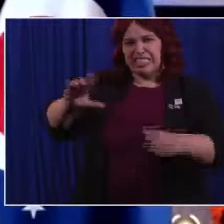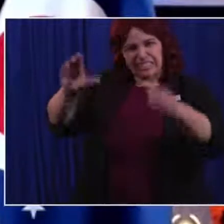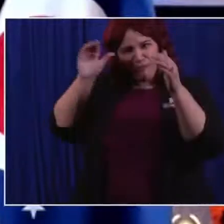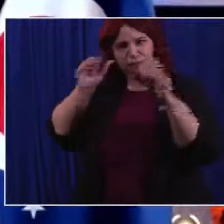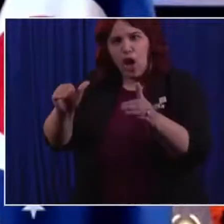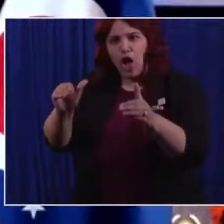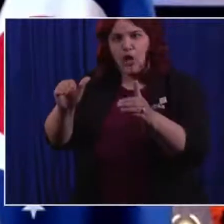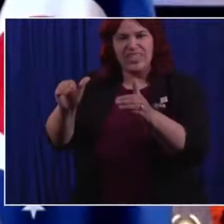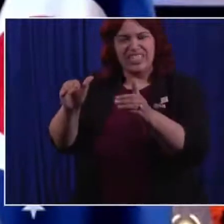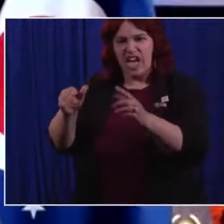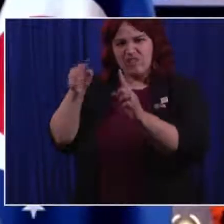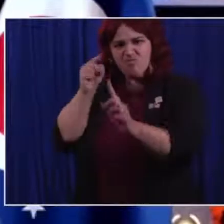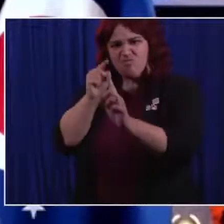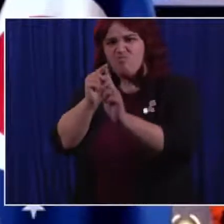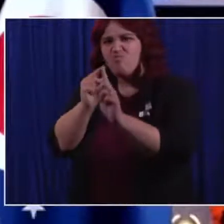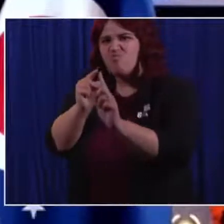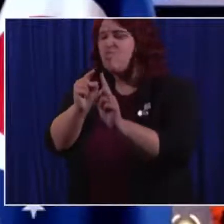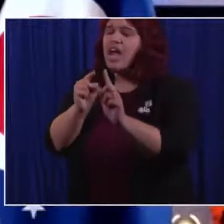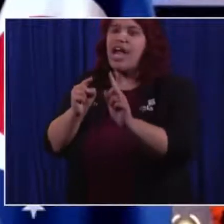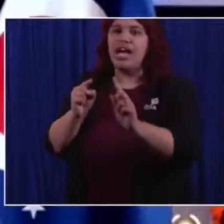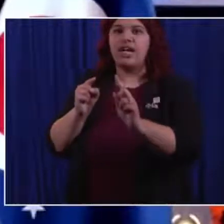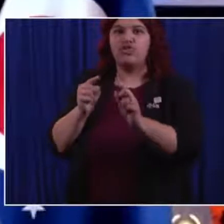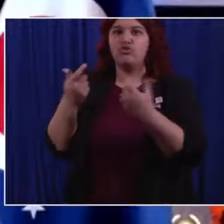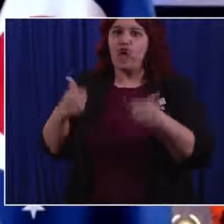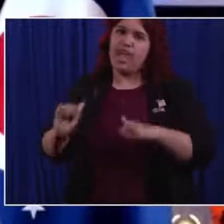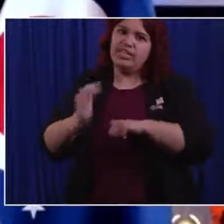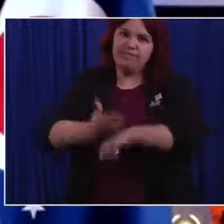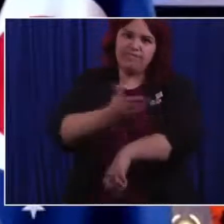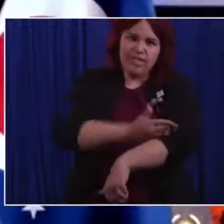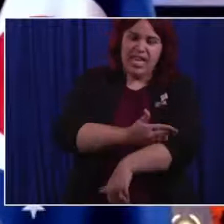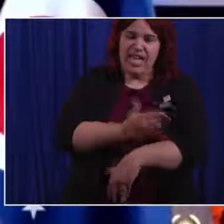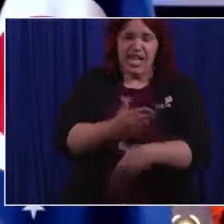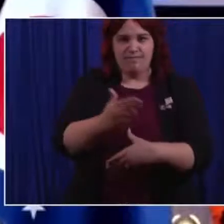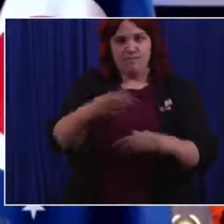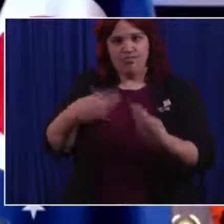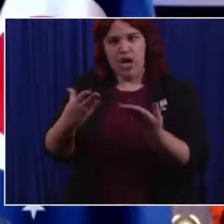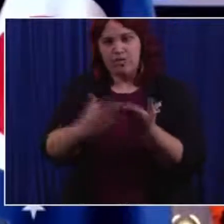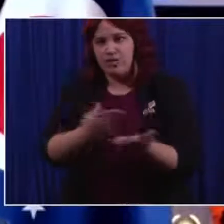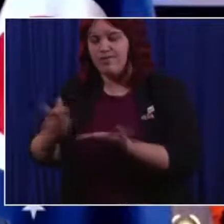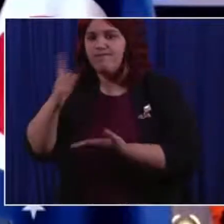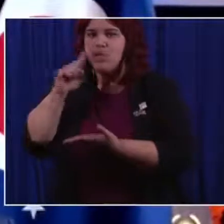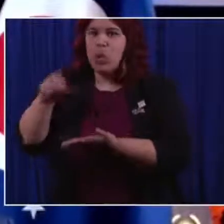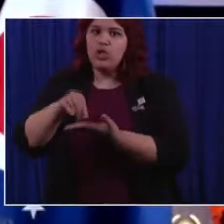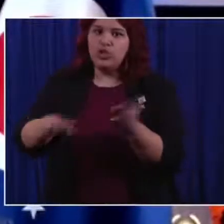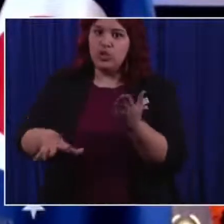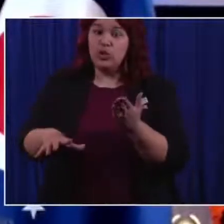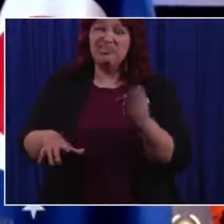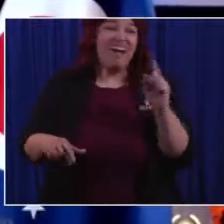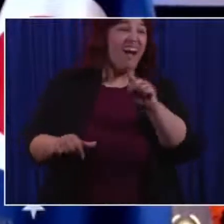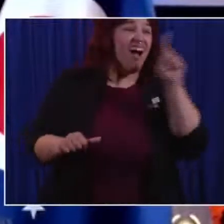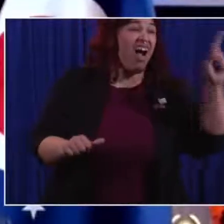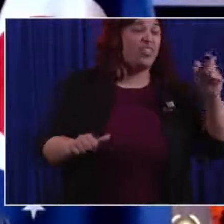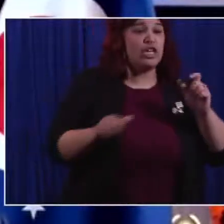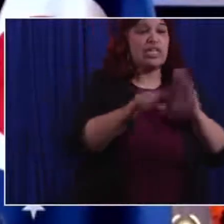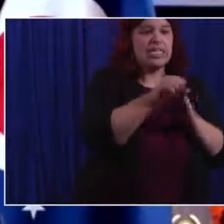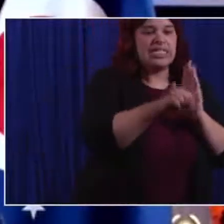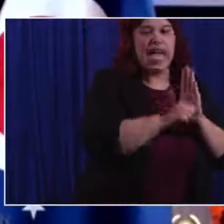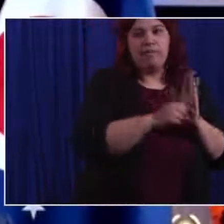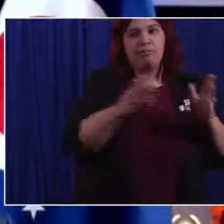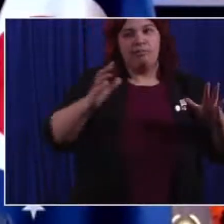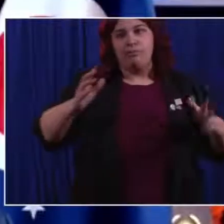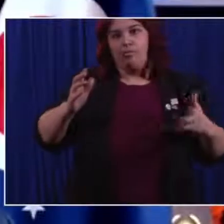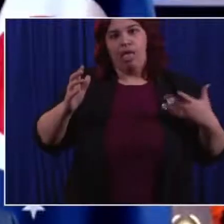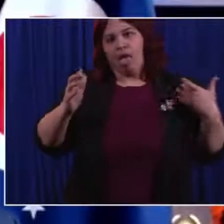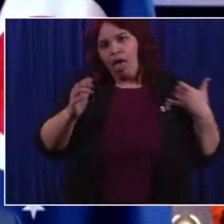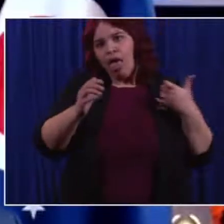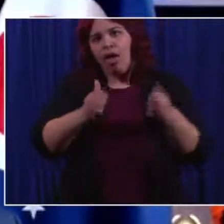that by April the 1st that schools have a plan together about how they expect to